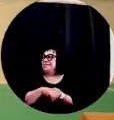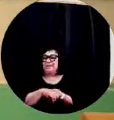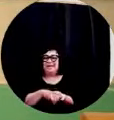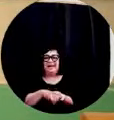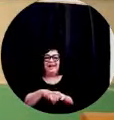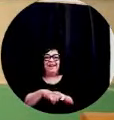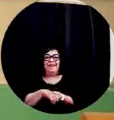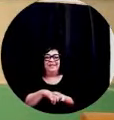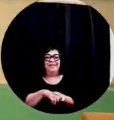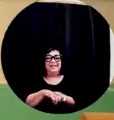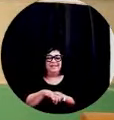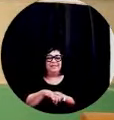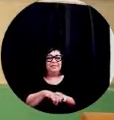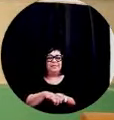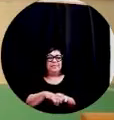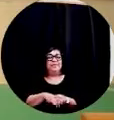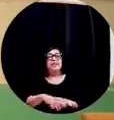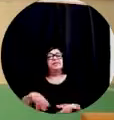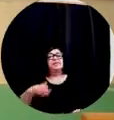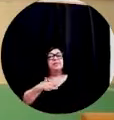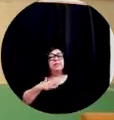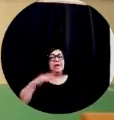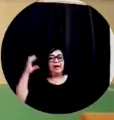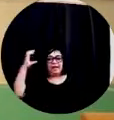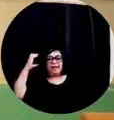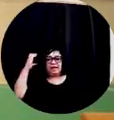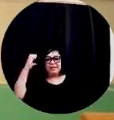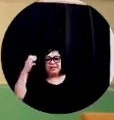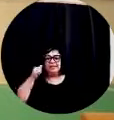hallelujah, she gave me so much time.